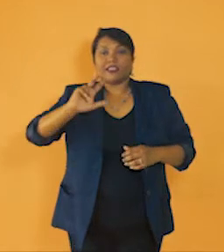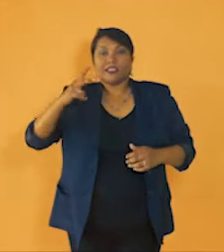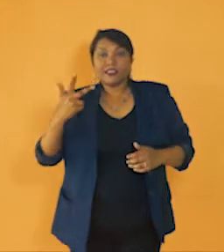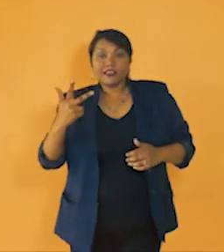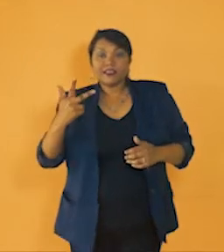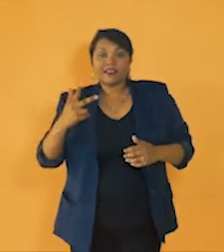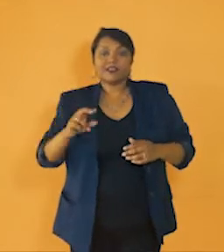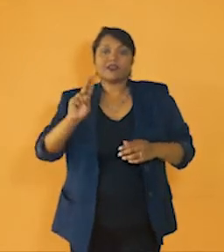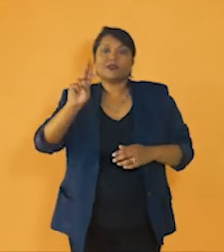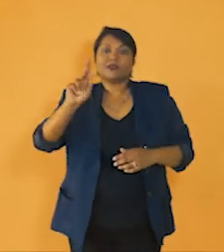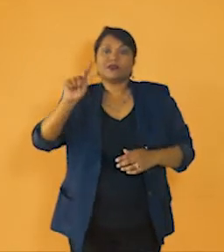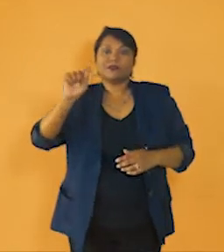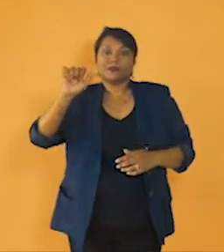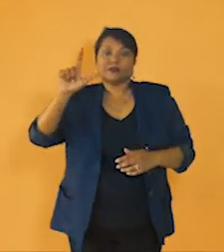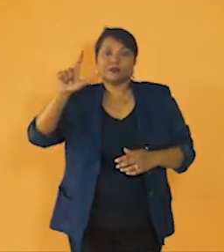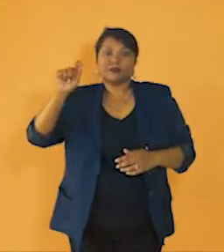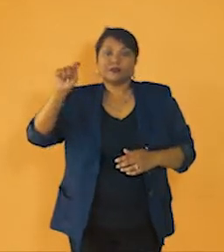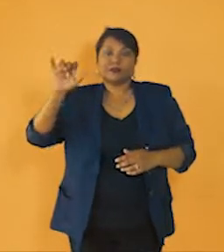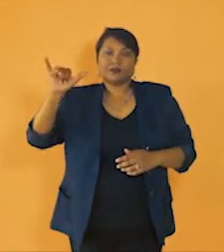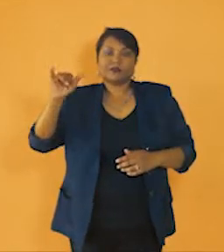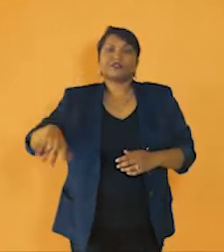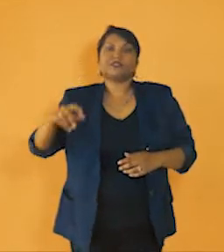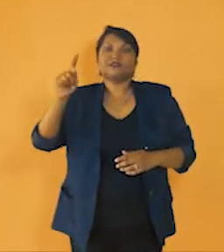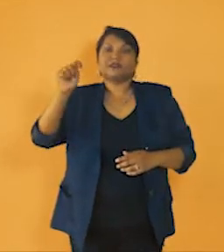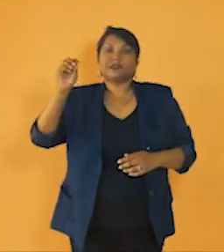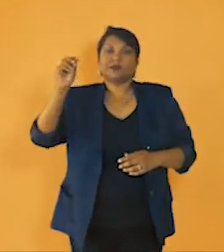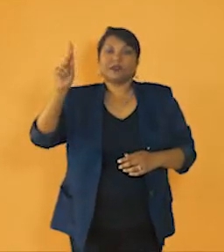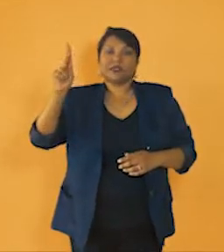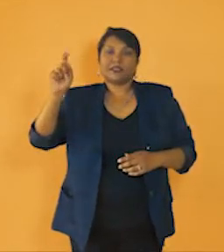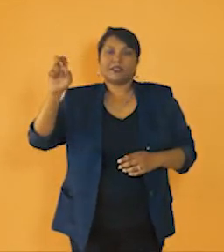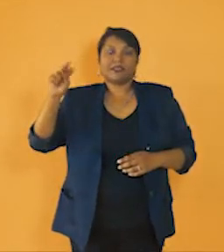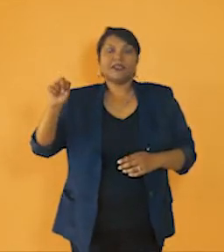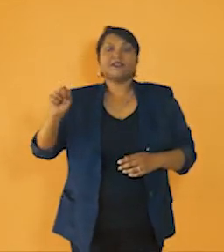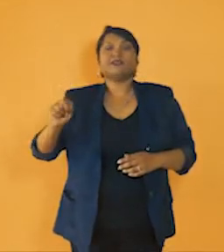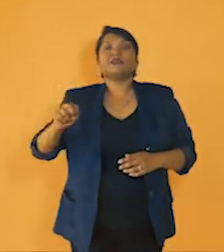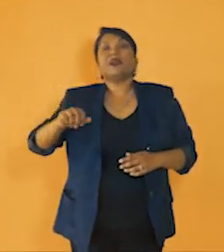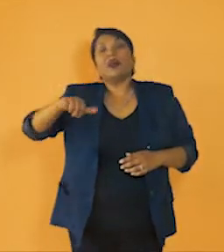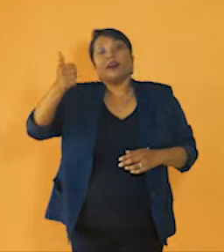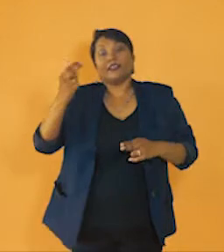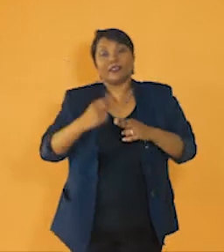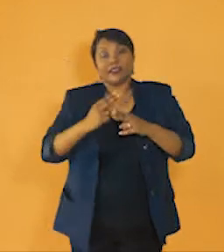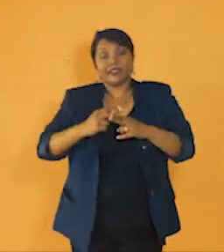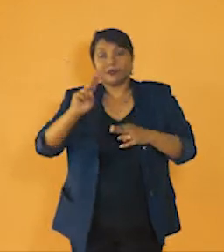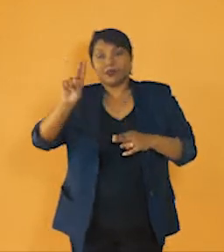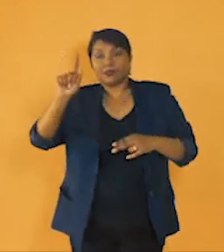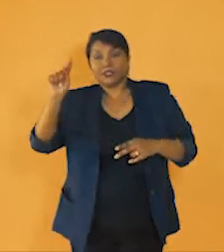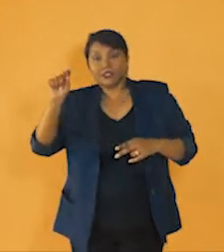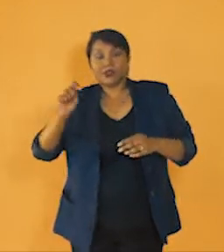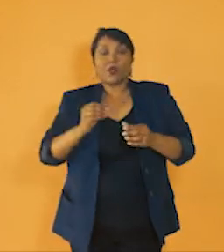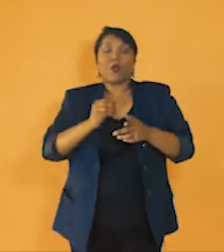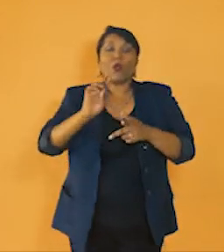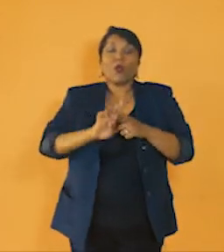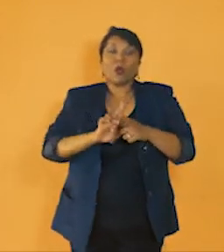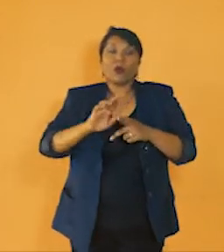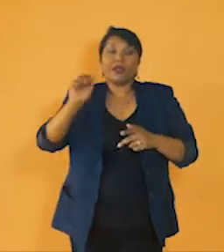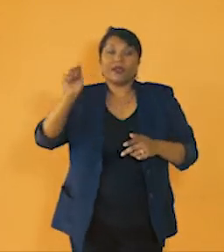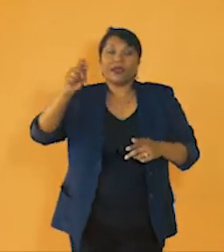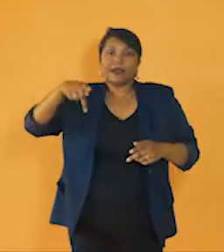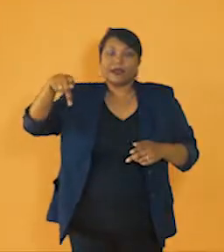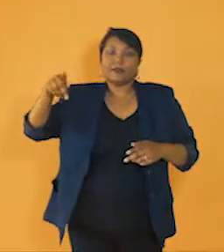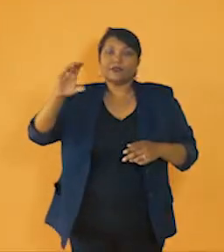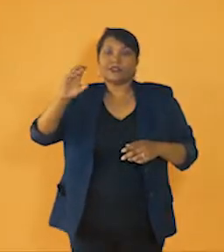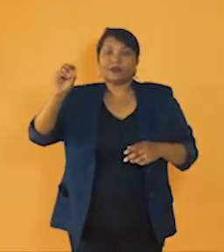have utility tokens. Utility tokens, Mr. Besson said, are primarily used to access or unlock platform